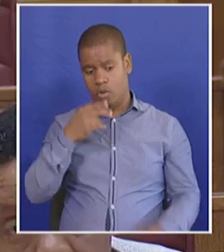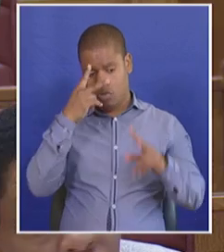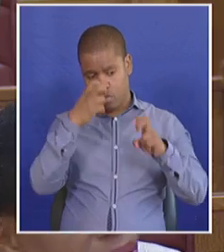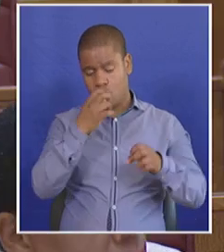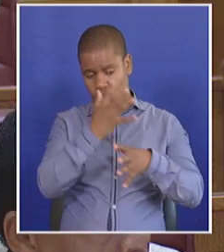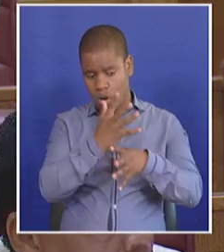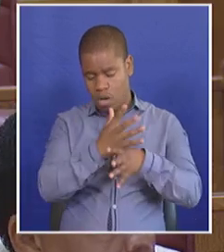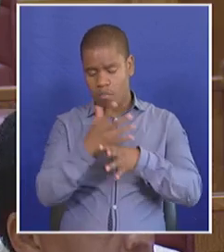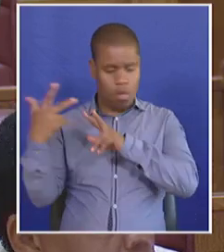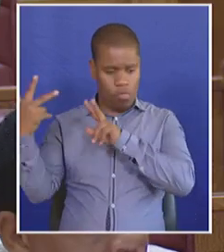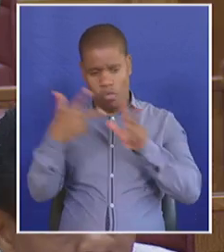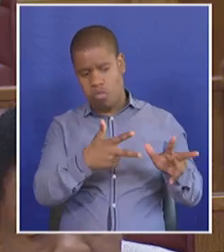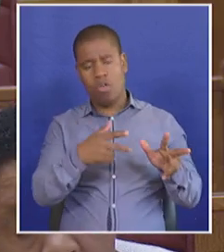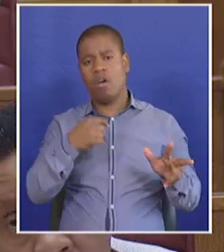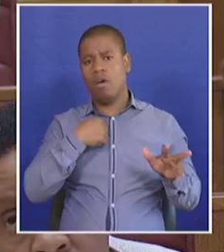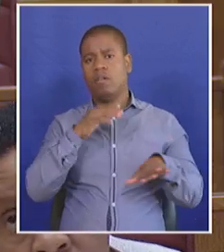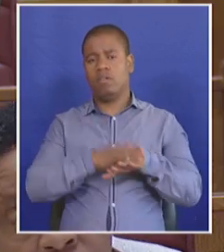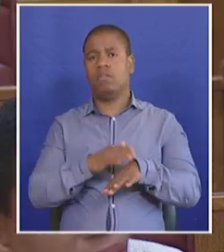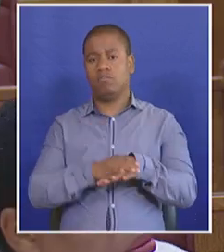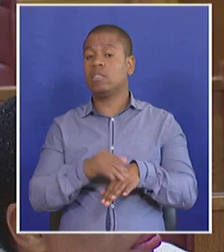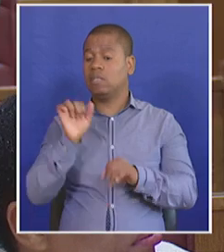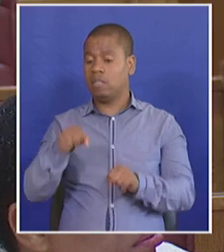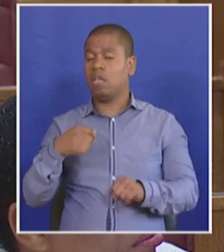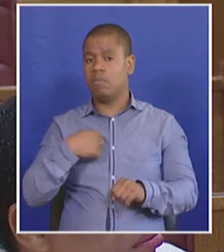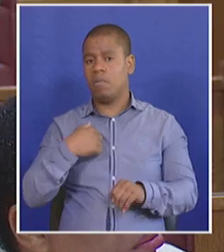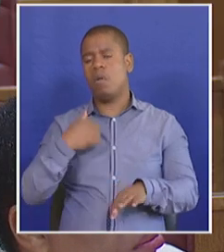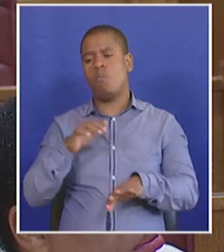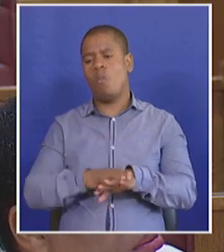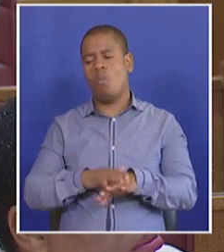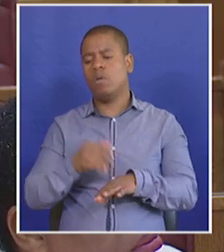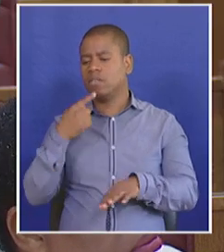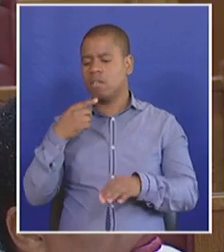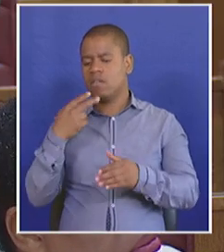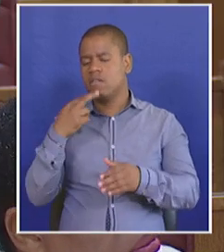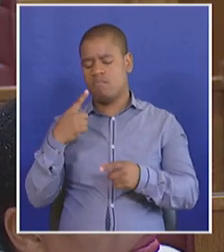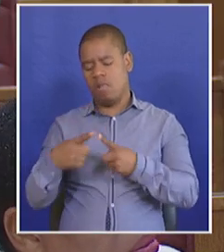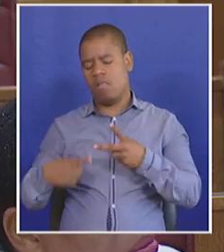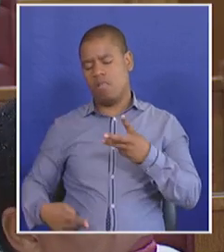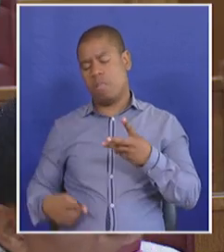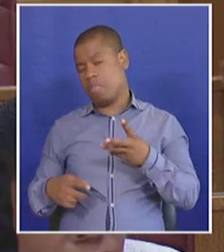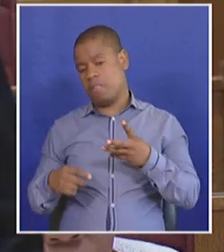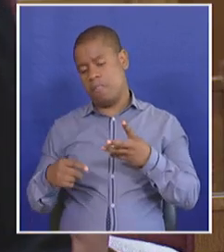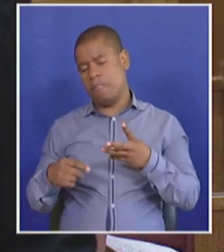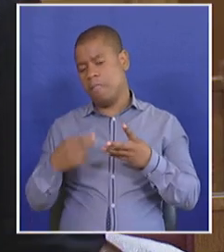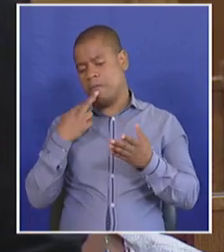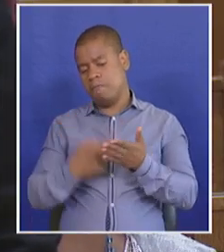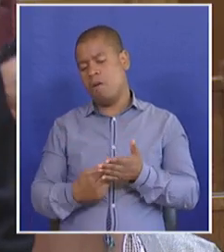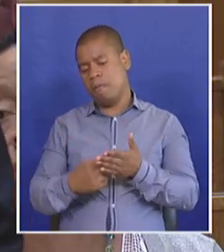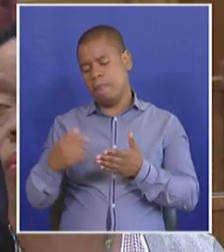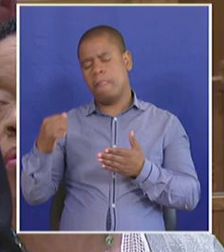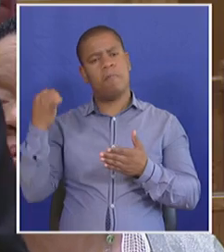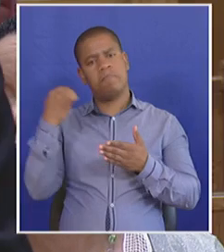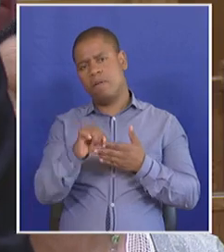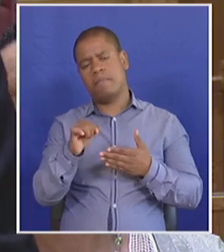content issues that we had to deal with in that particular report. It's only on the basis of such, but for